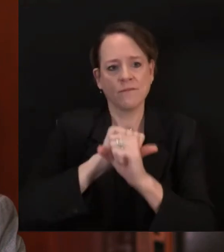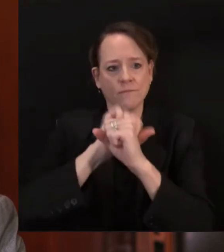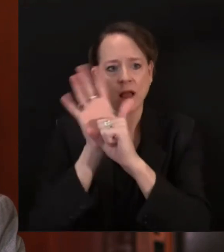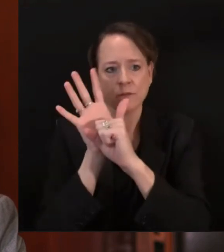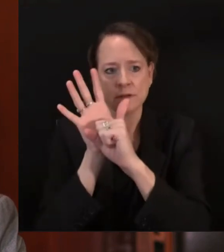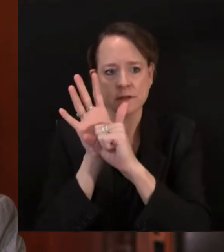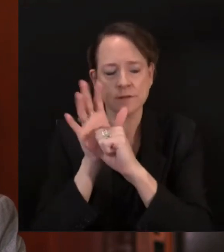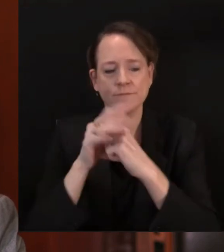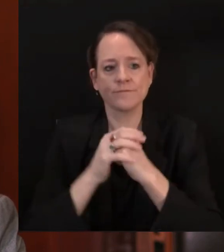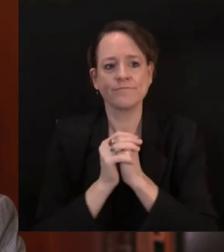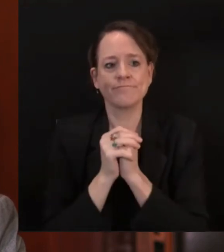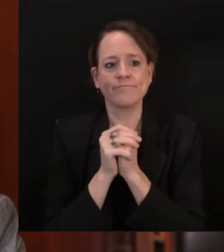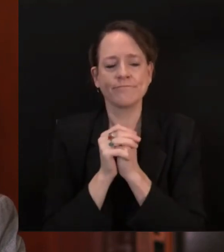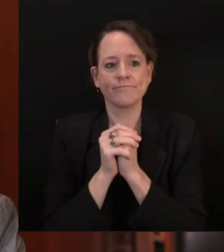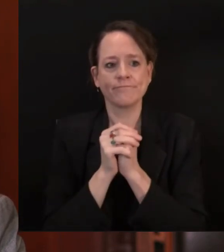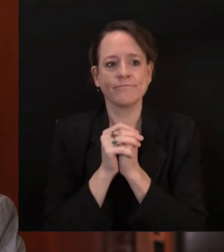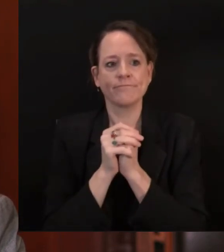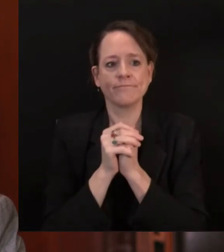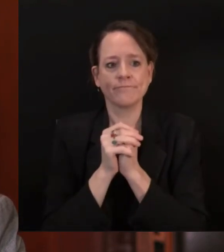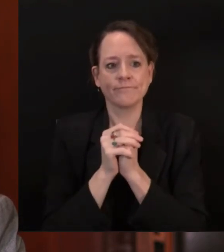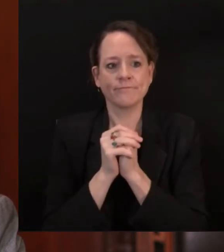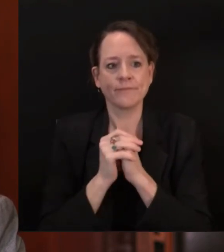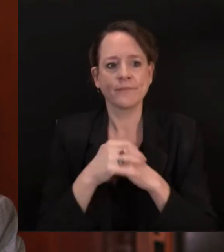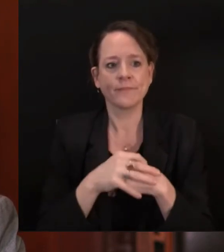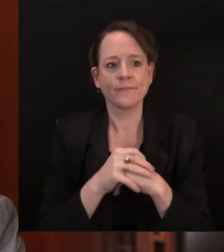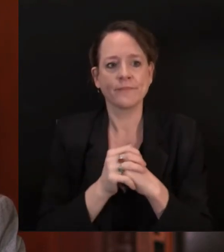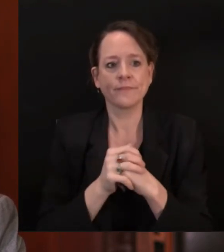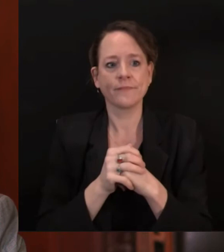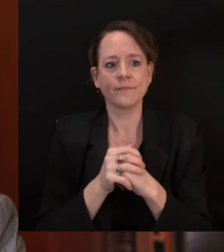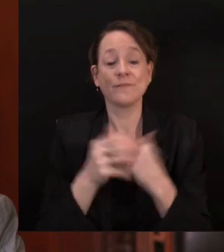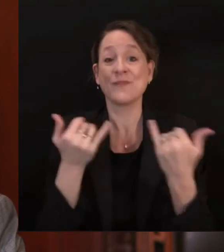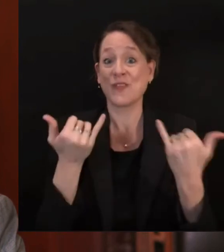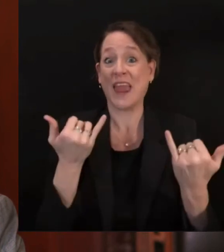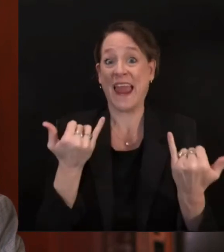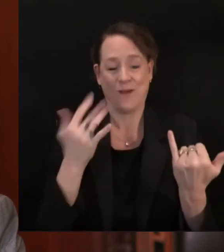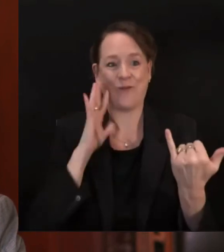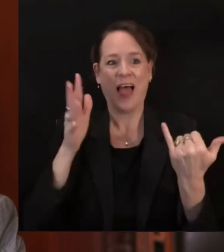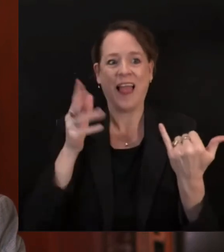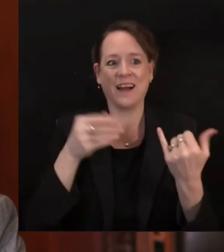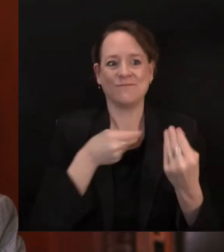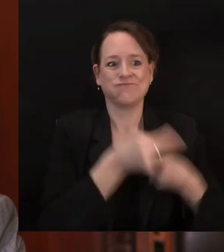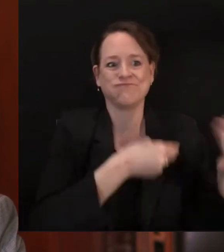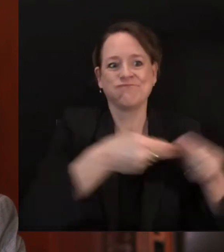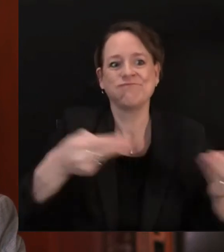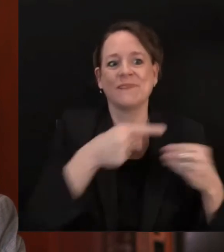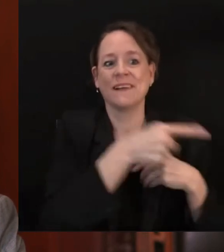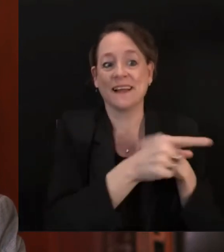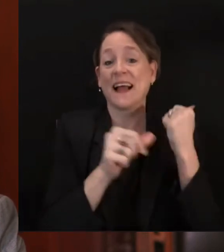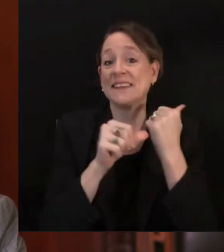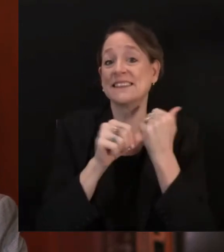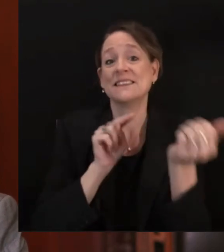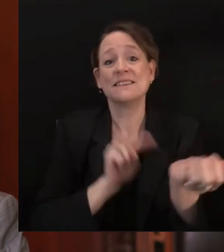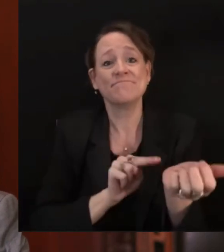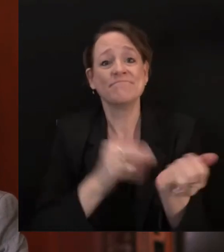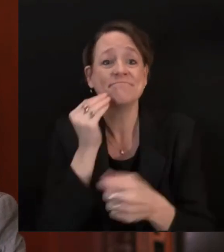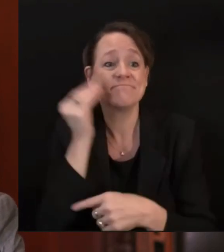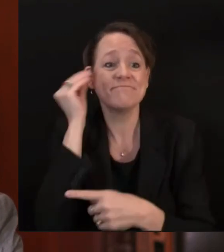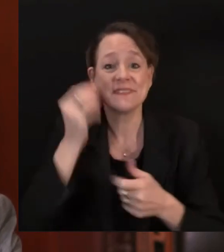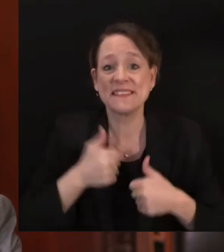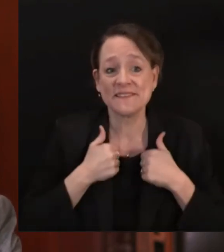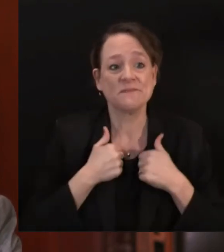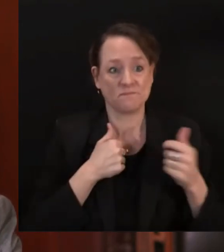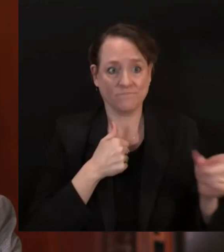facilities with expanded testing access. While we are able to offer support to assisted living facilities in the